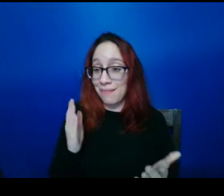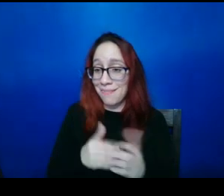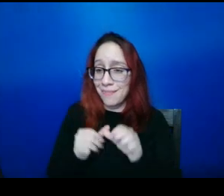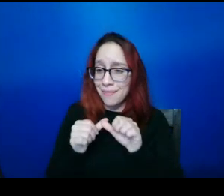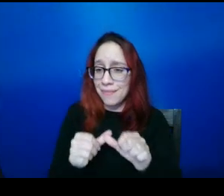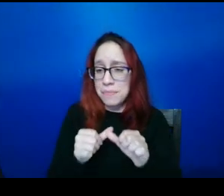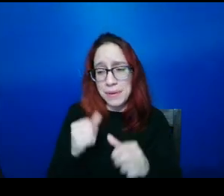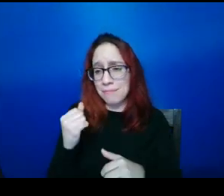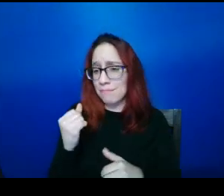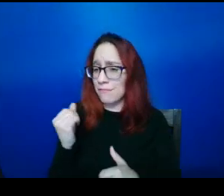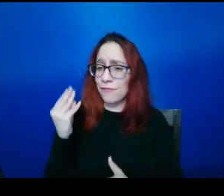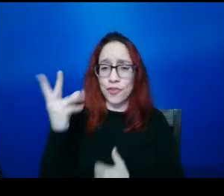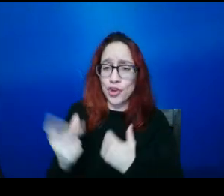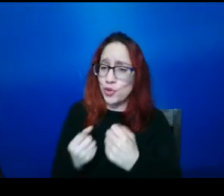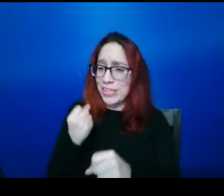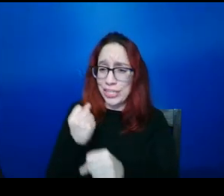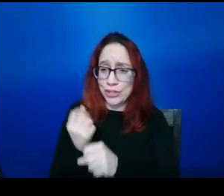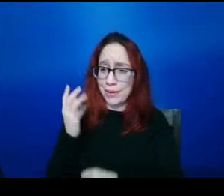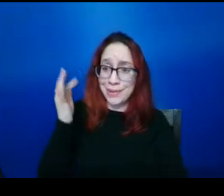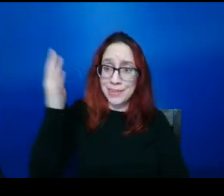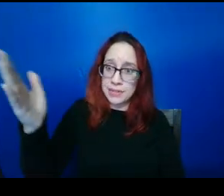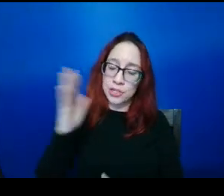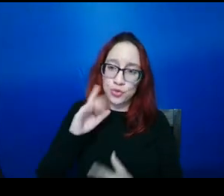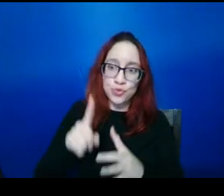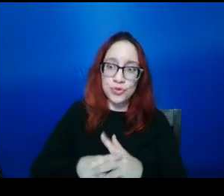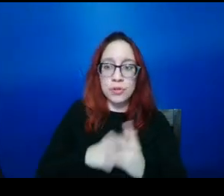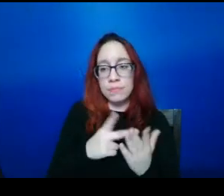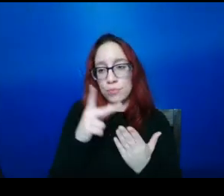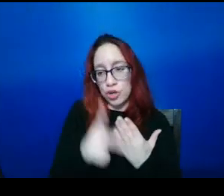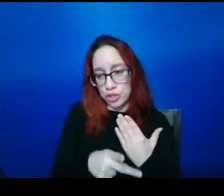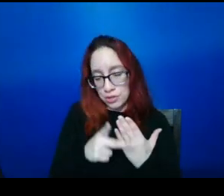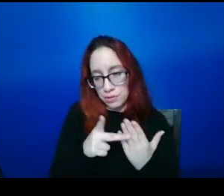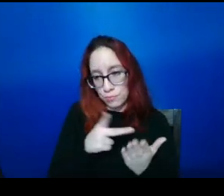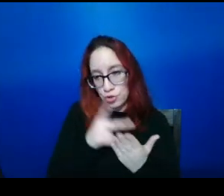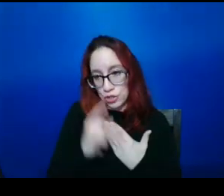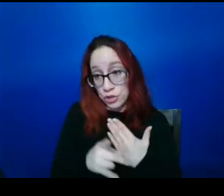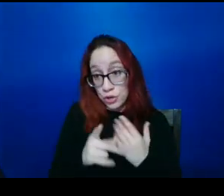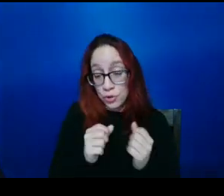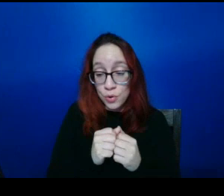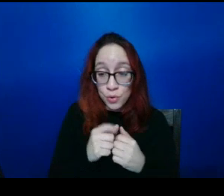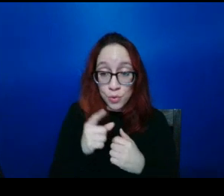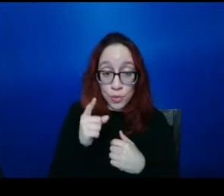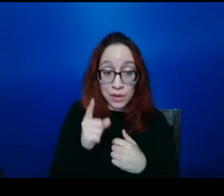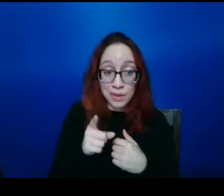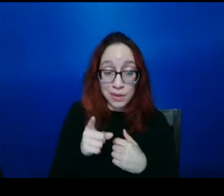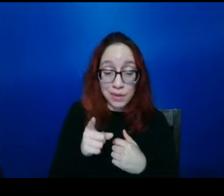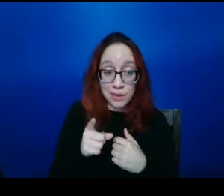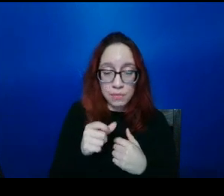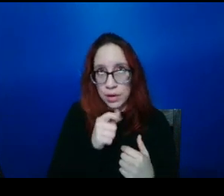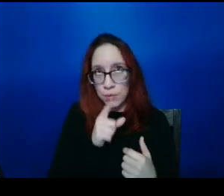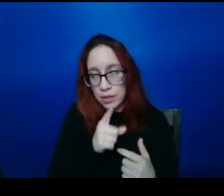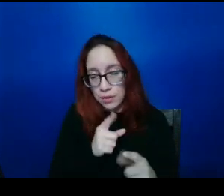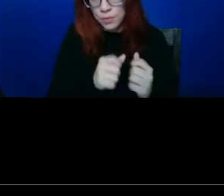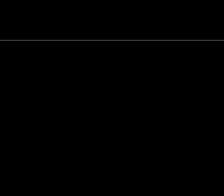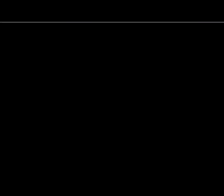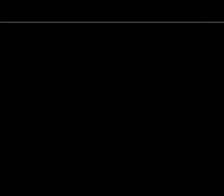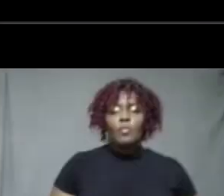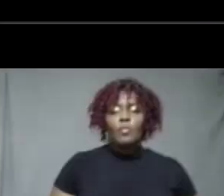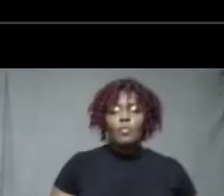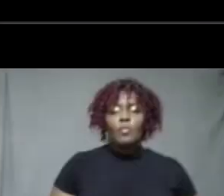to begin a project either with the, not likely, but with the